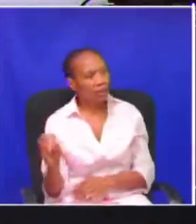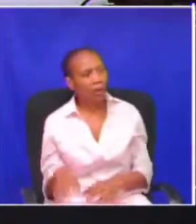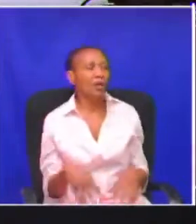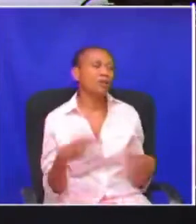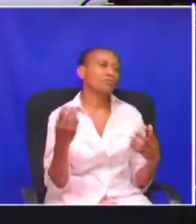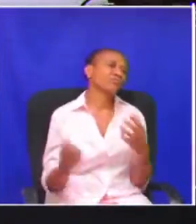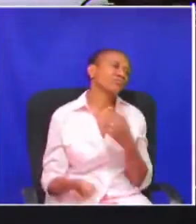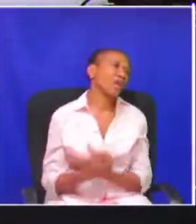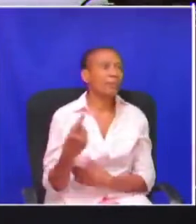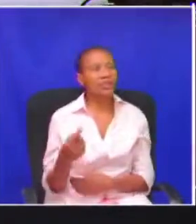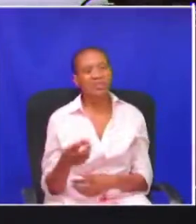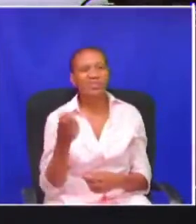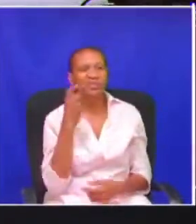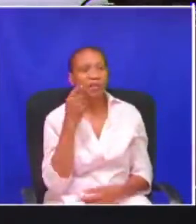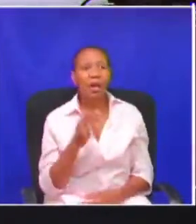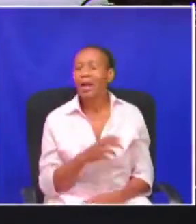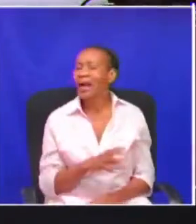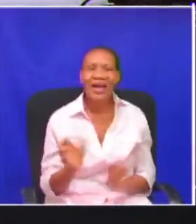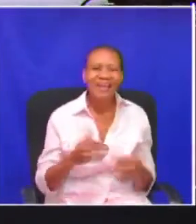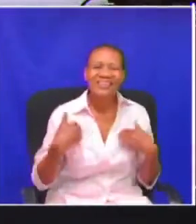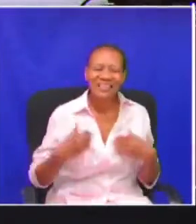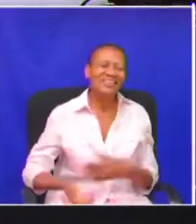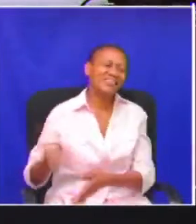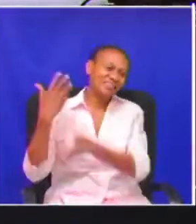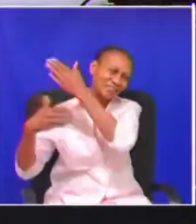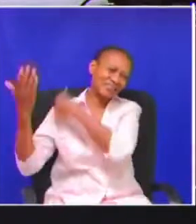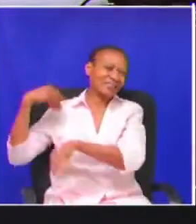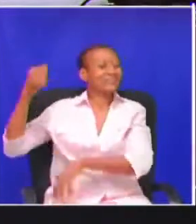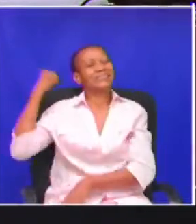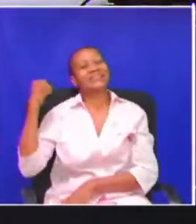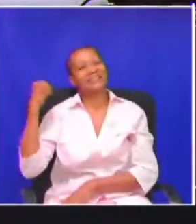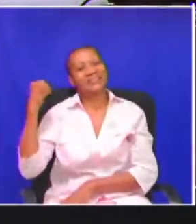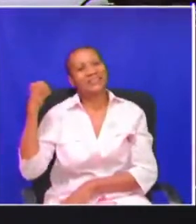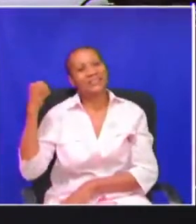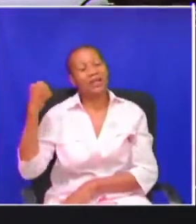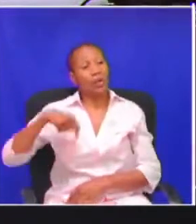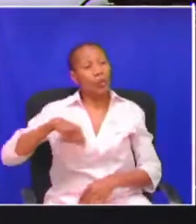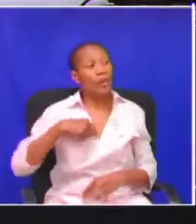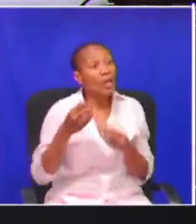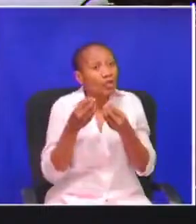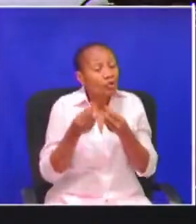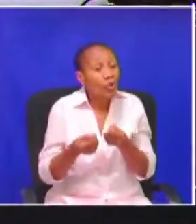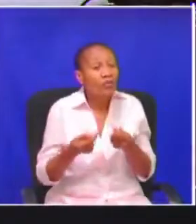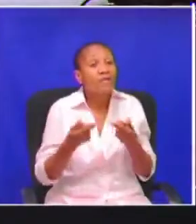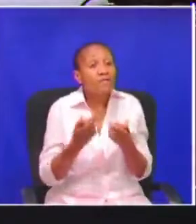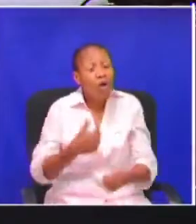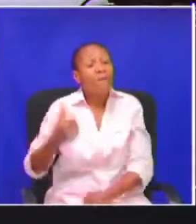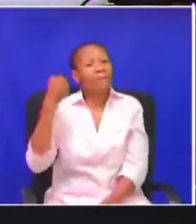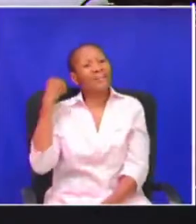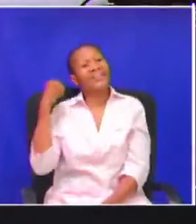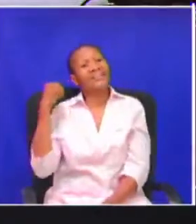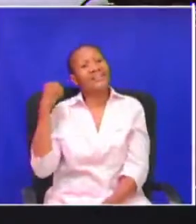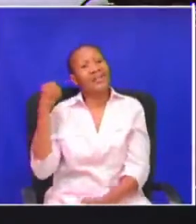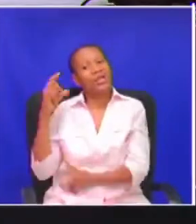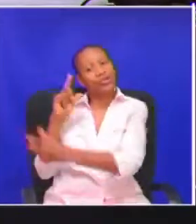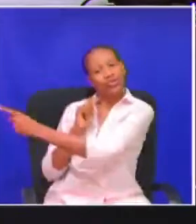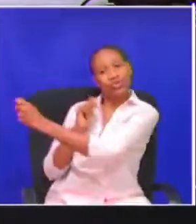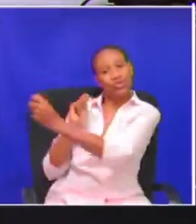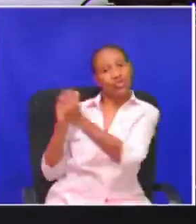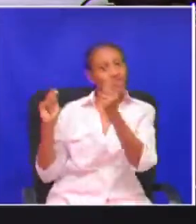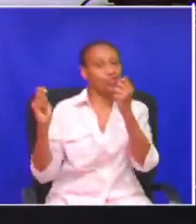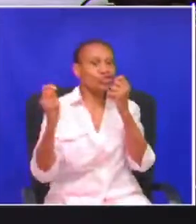happened yesterday. It has a history. And we are dealing with that history to turn back the pages